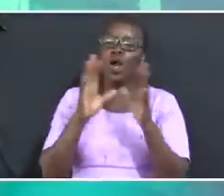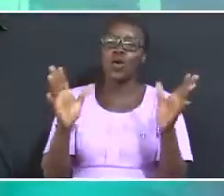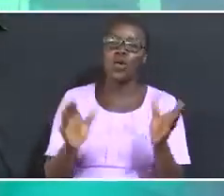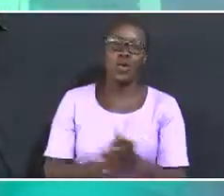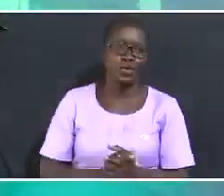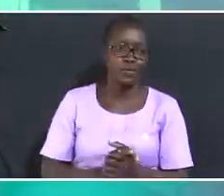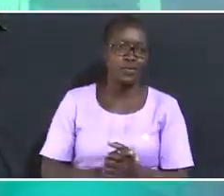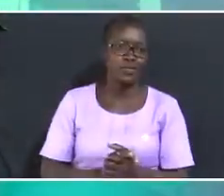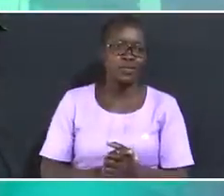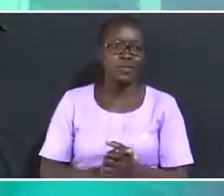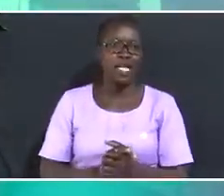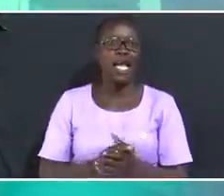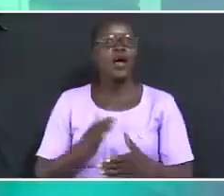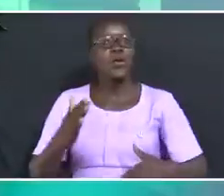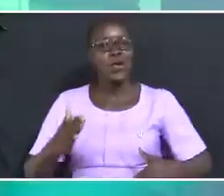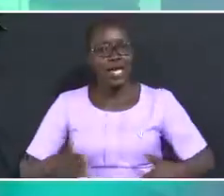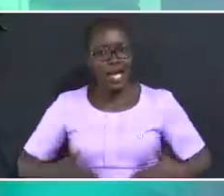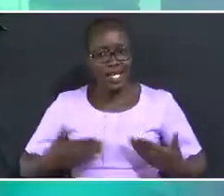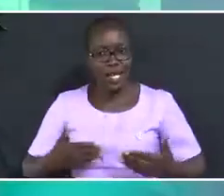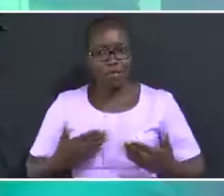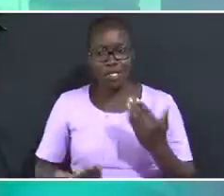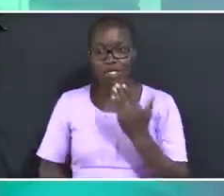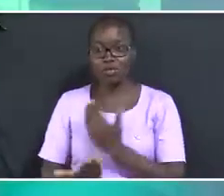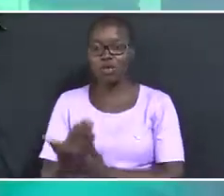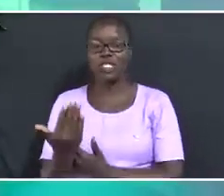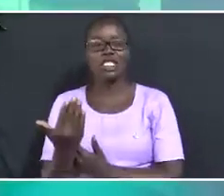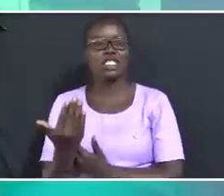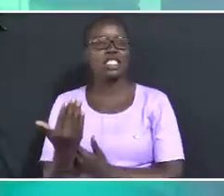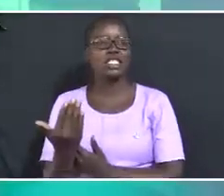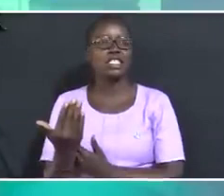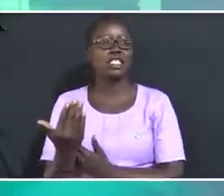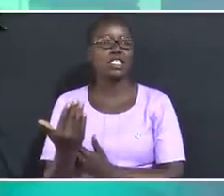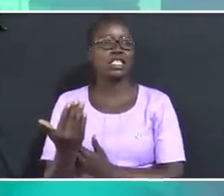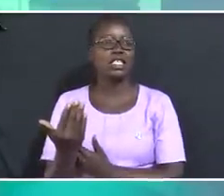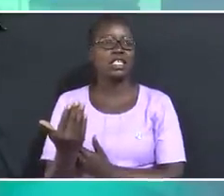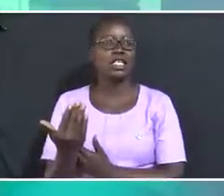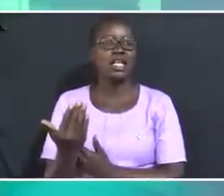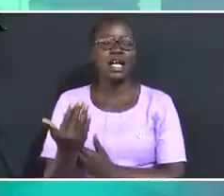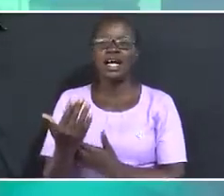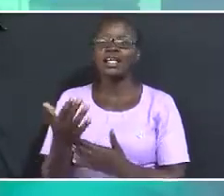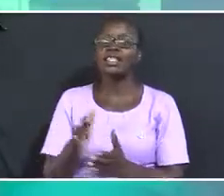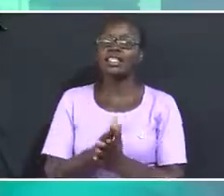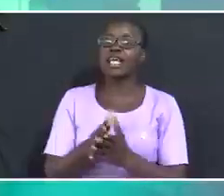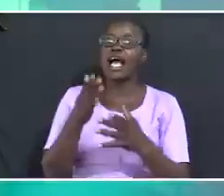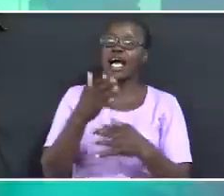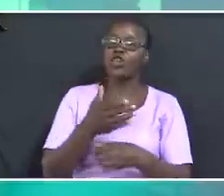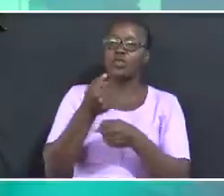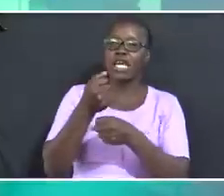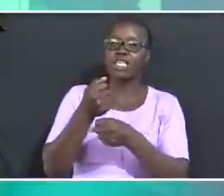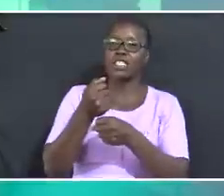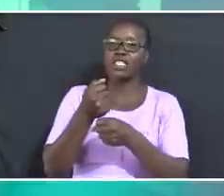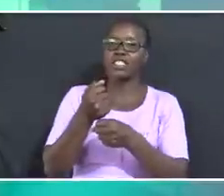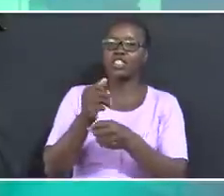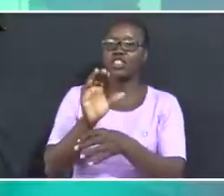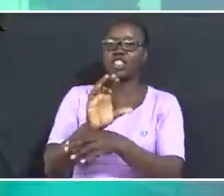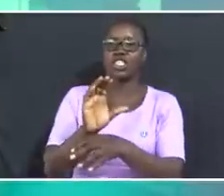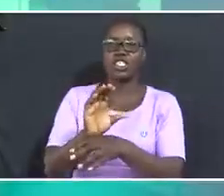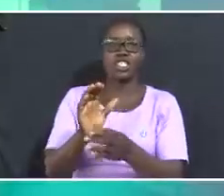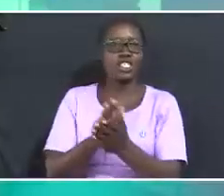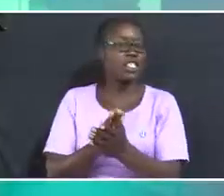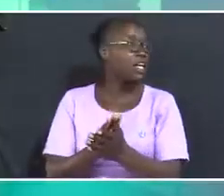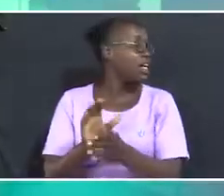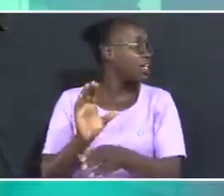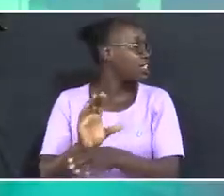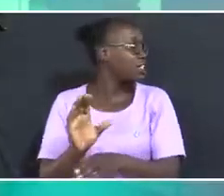I'm really delighted this morning to be a New Life church, a church I